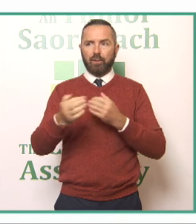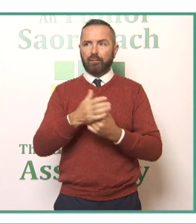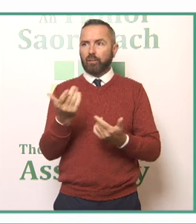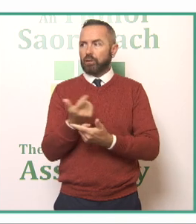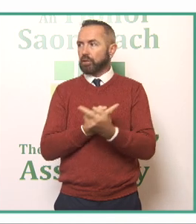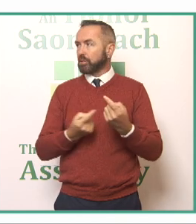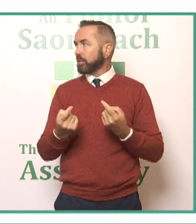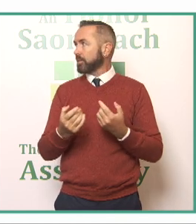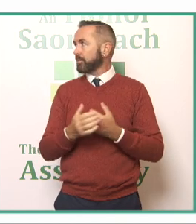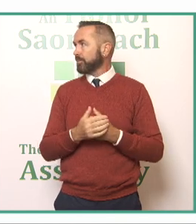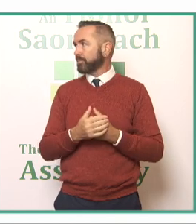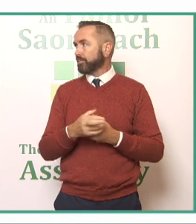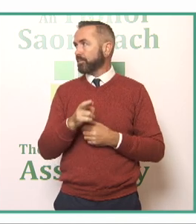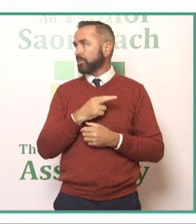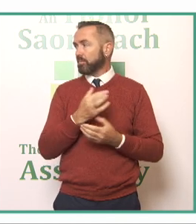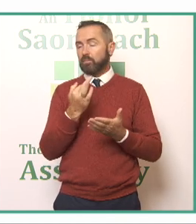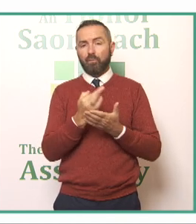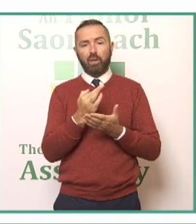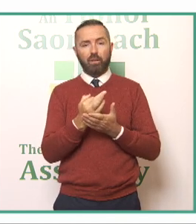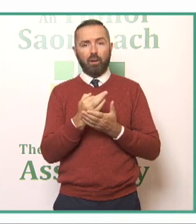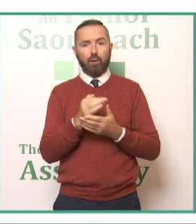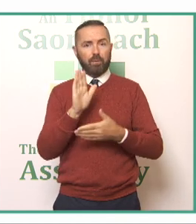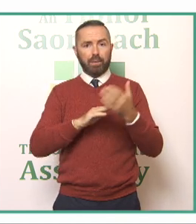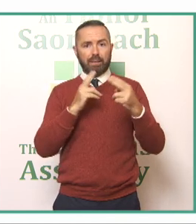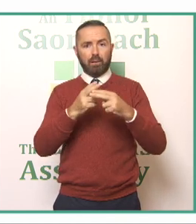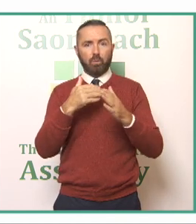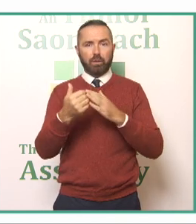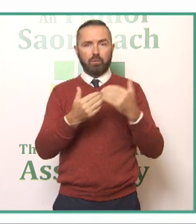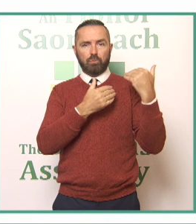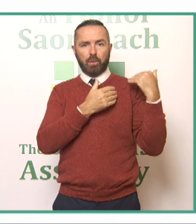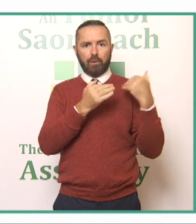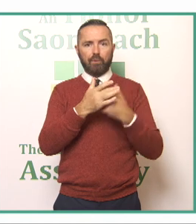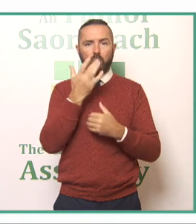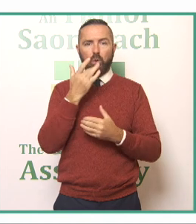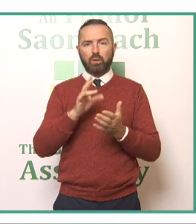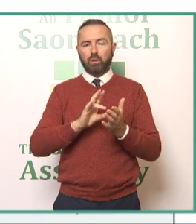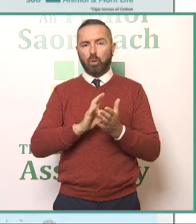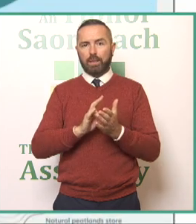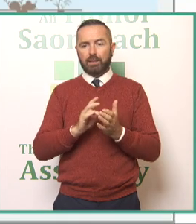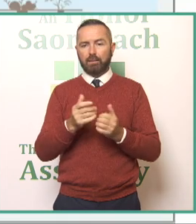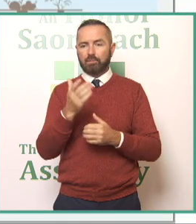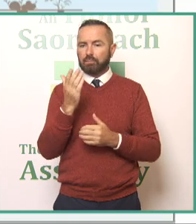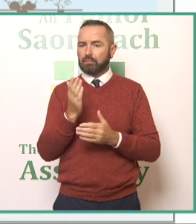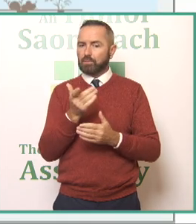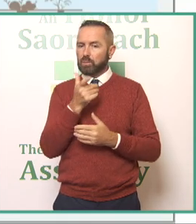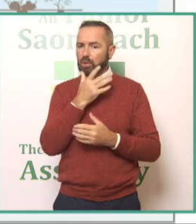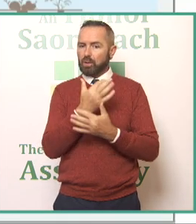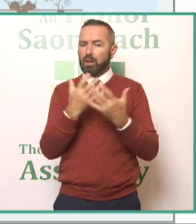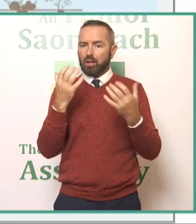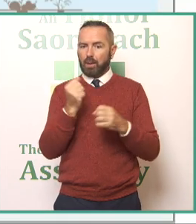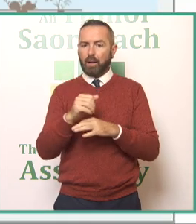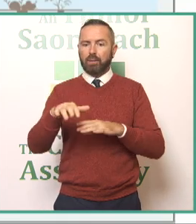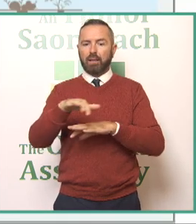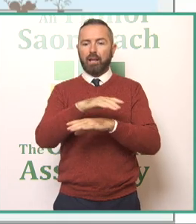us, and really often overlooked is their role in water quality. We talk a lot about the climate